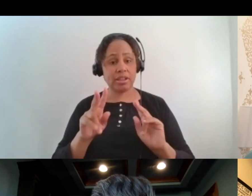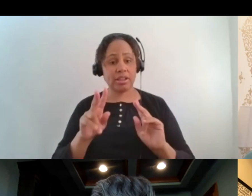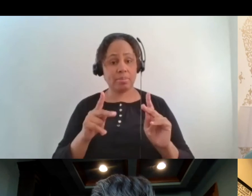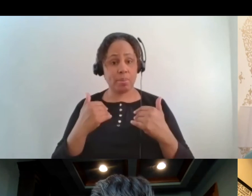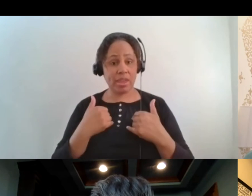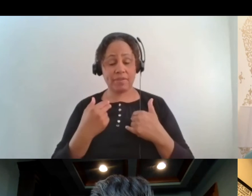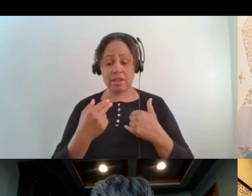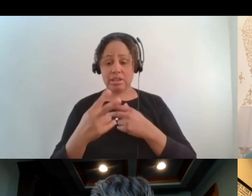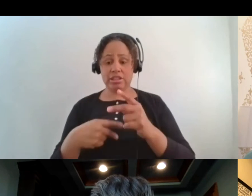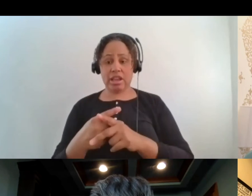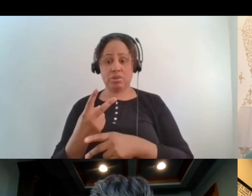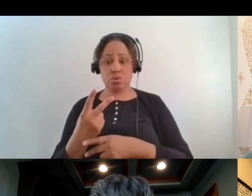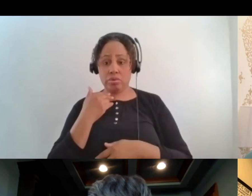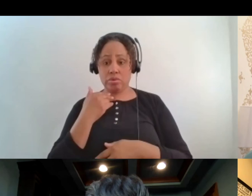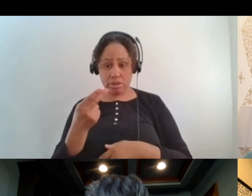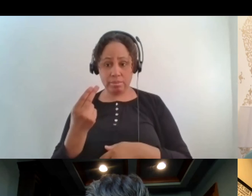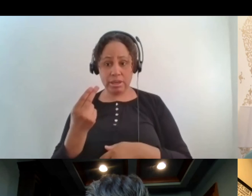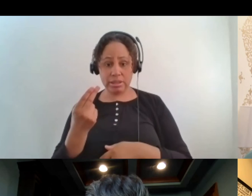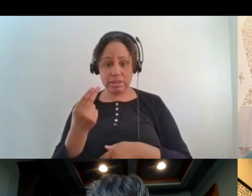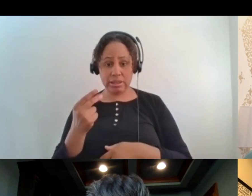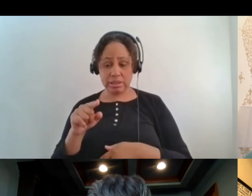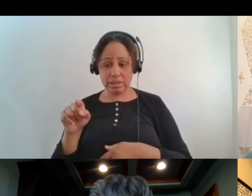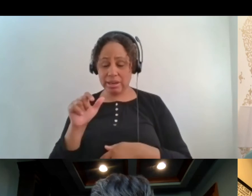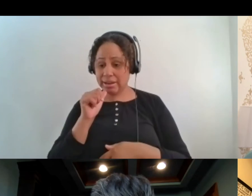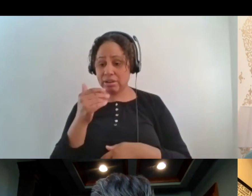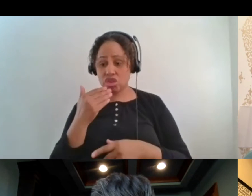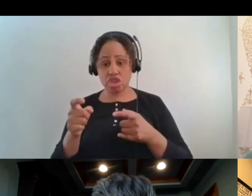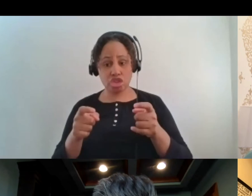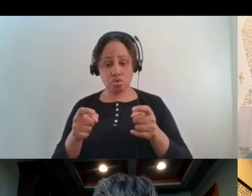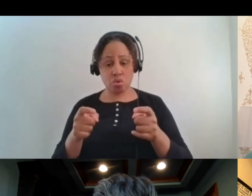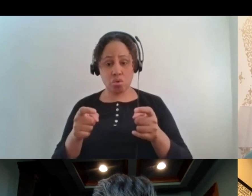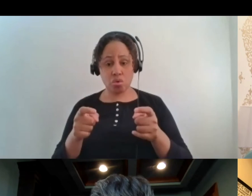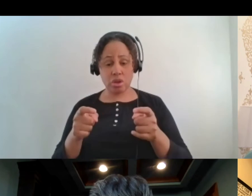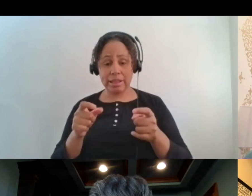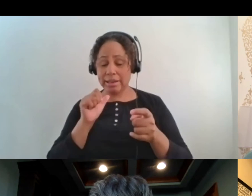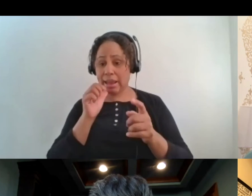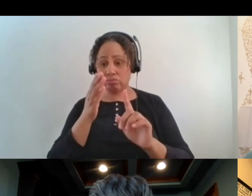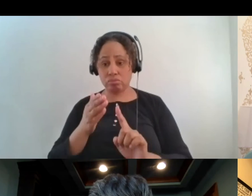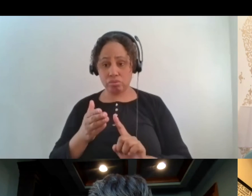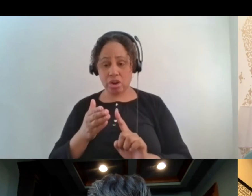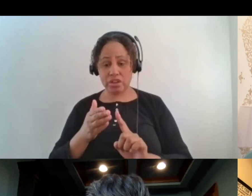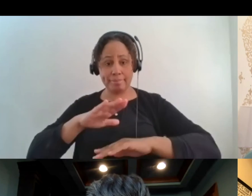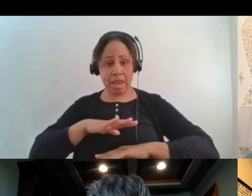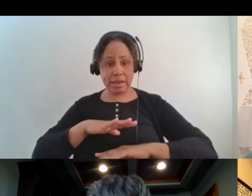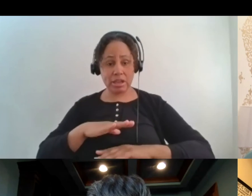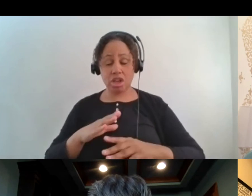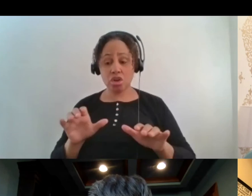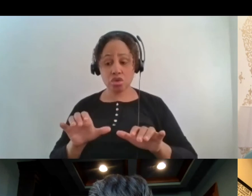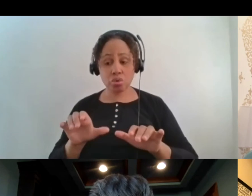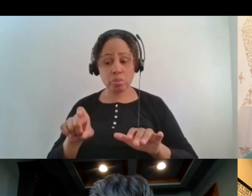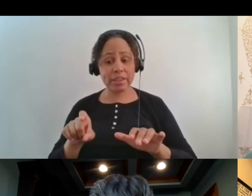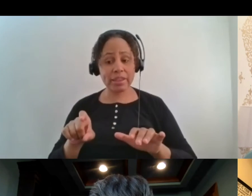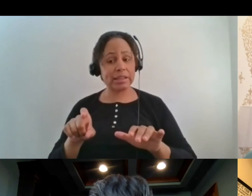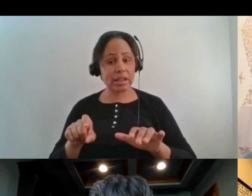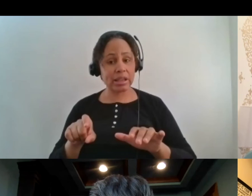diabetes that's not under good control with the targets that are not being met, doing what we need to do with regards